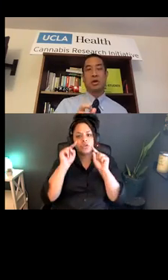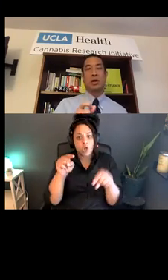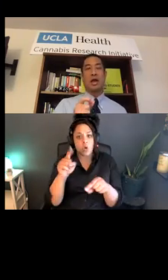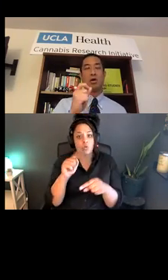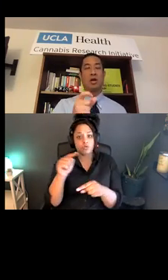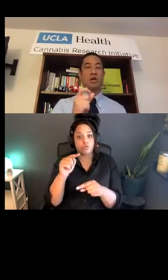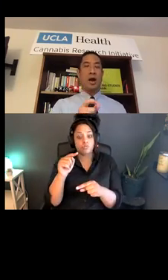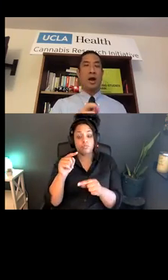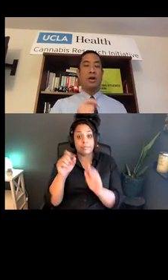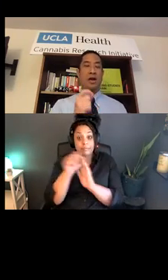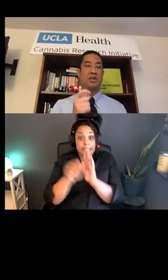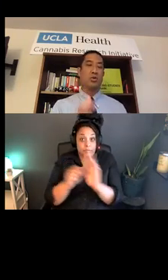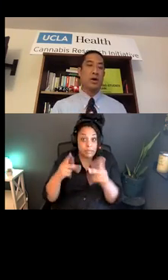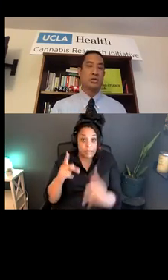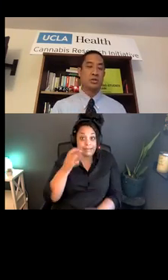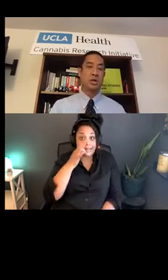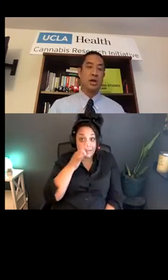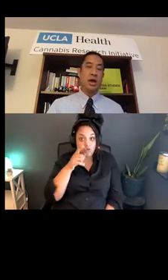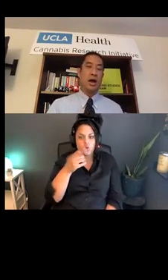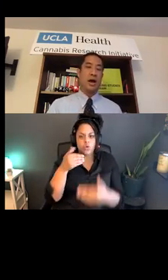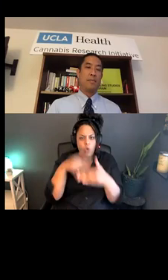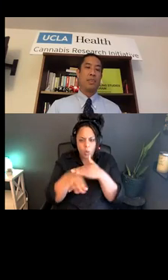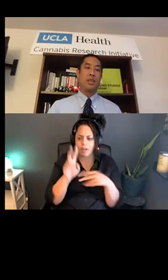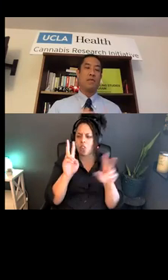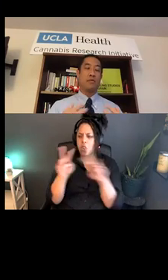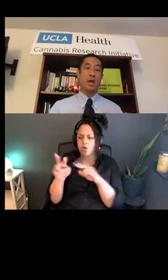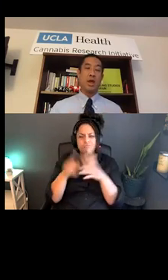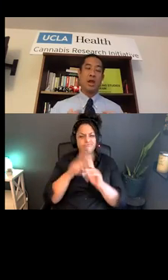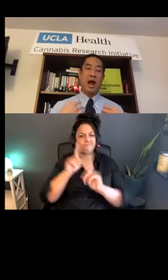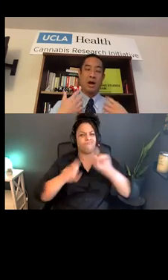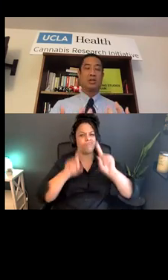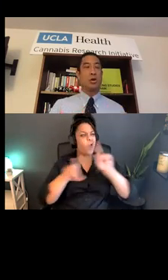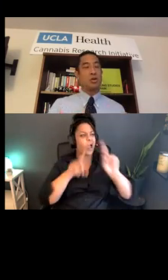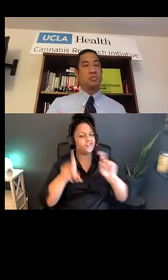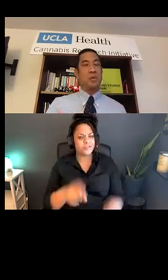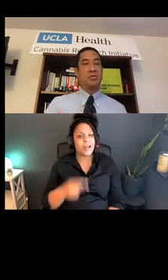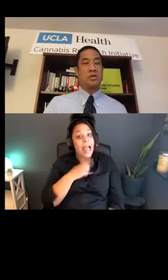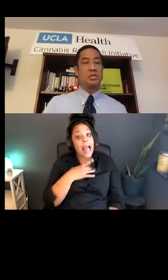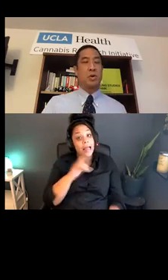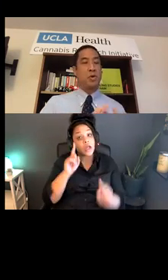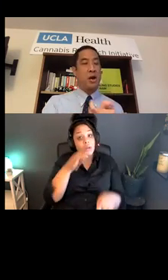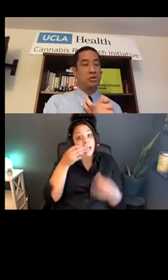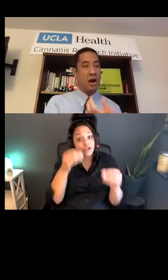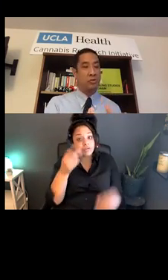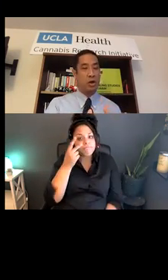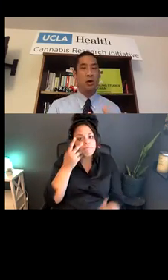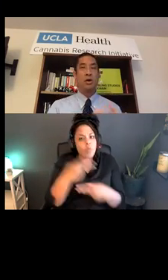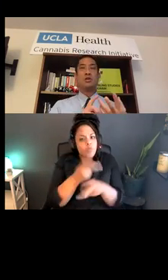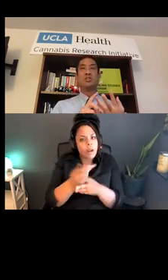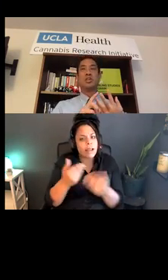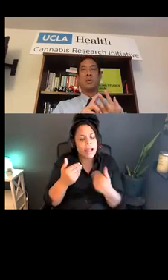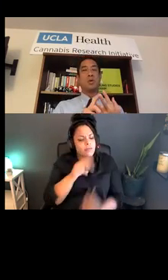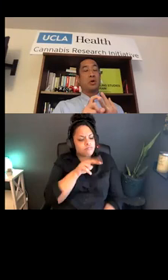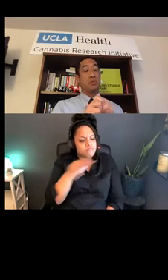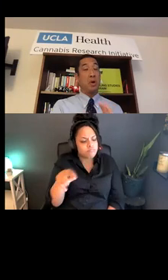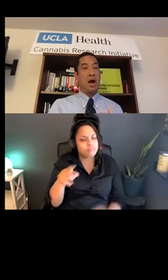dispensary and looking around and asking questions. For me, I'd like to go to the dispensary to see what products are out there, to